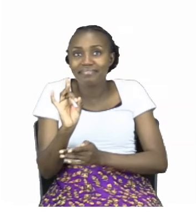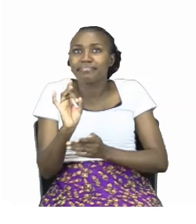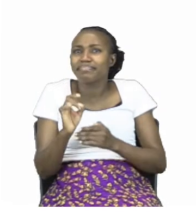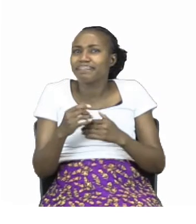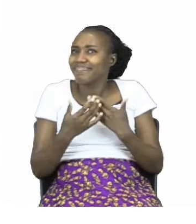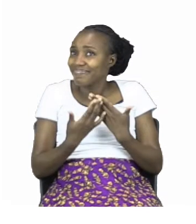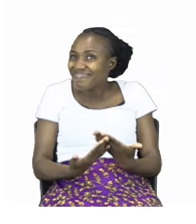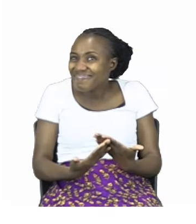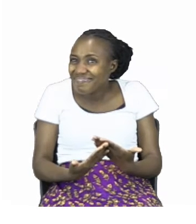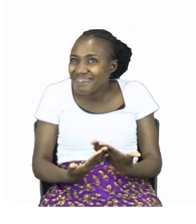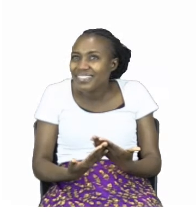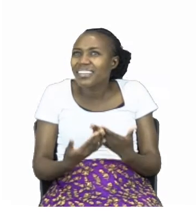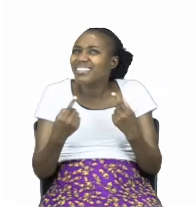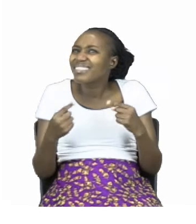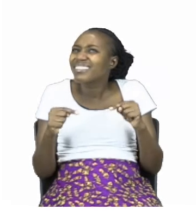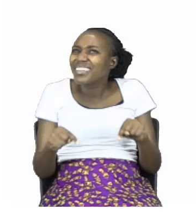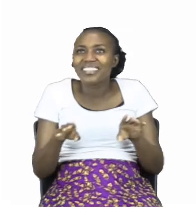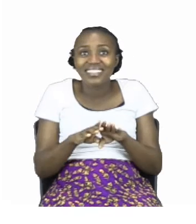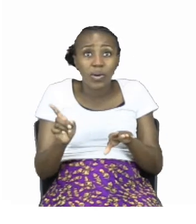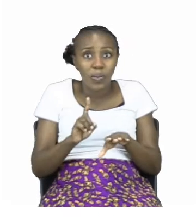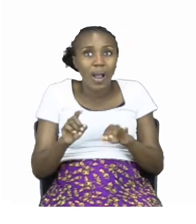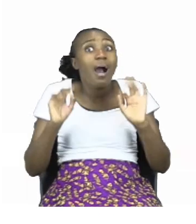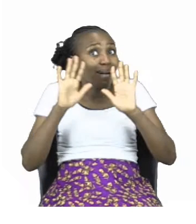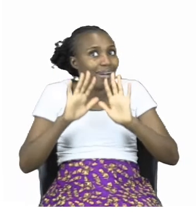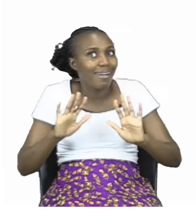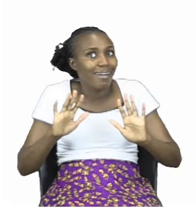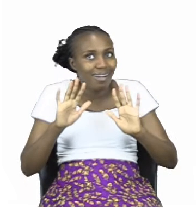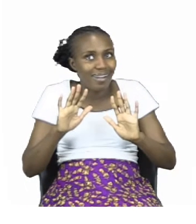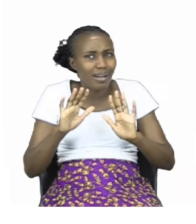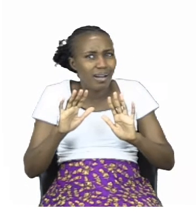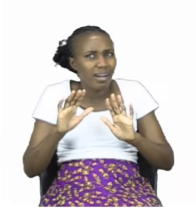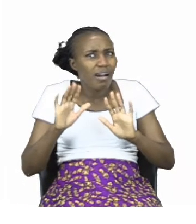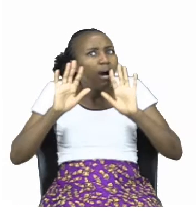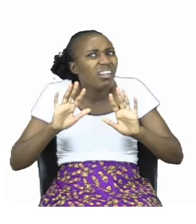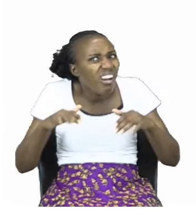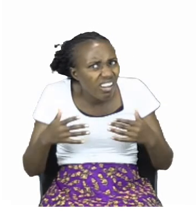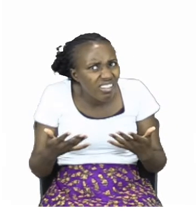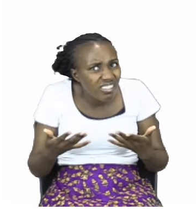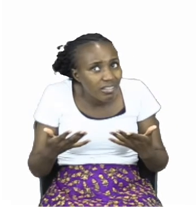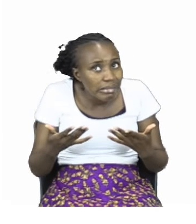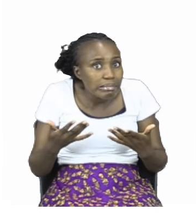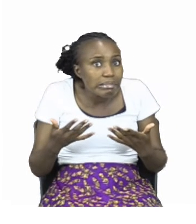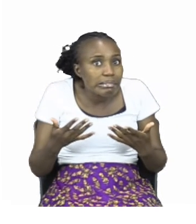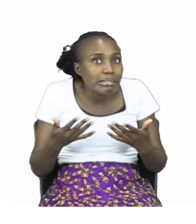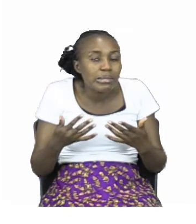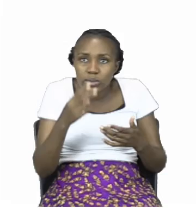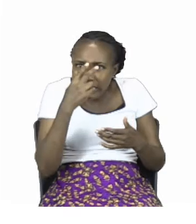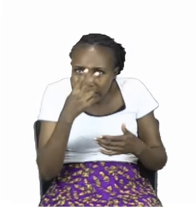some coloring to do. But not just any coloring, boys and girls. We are going to color by